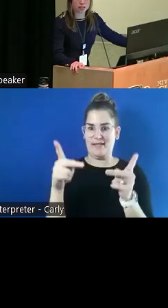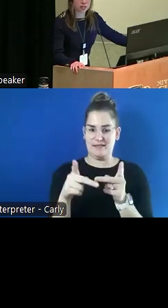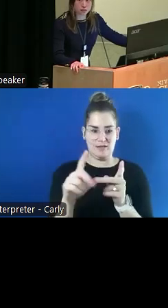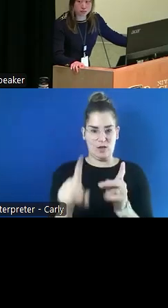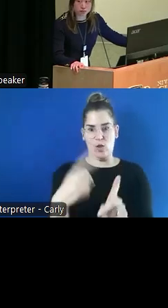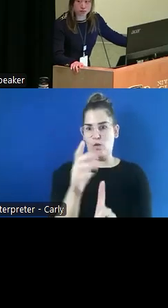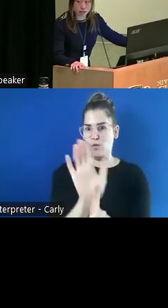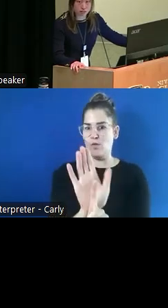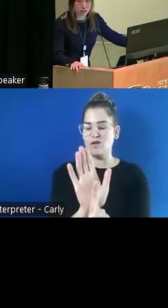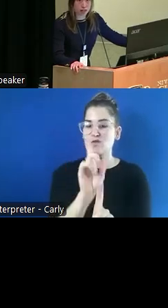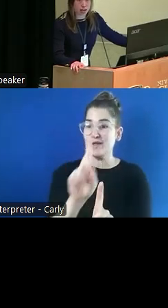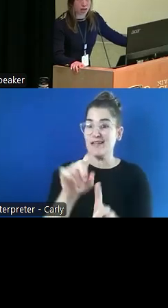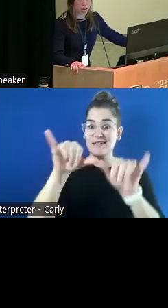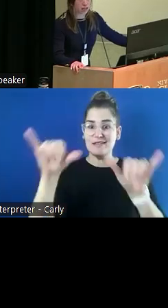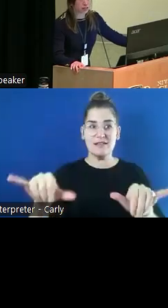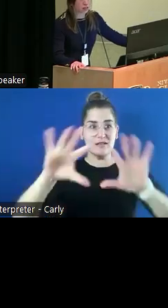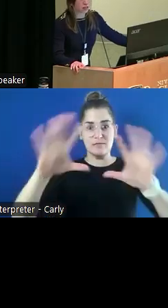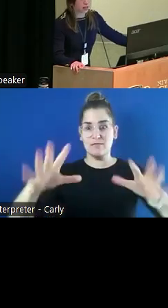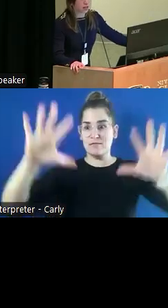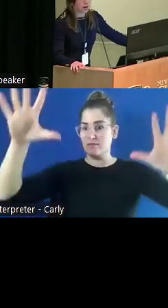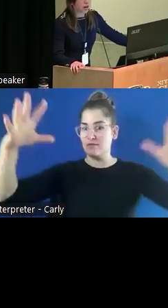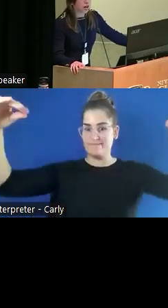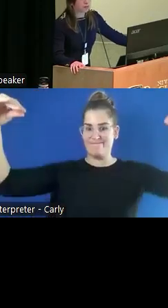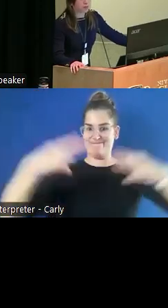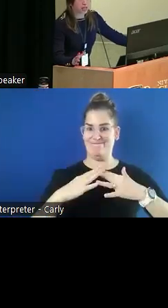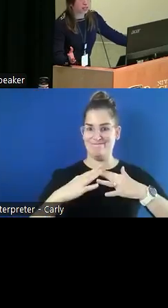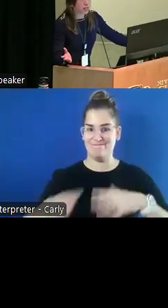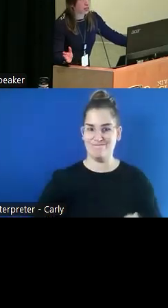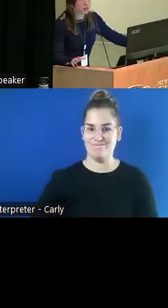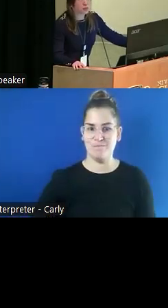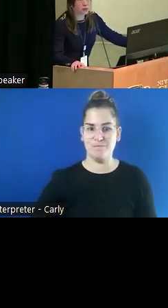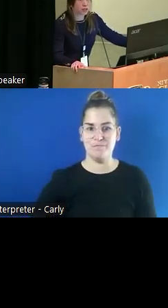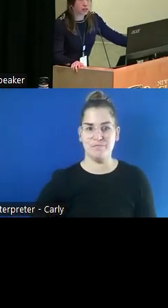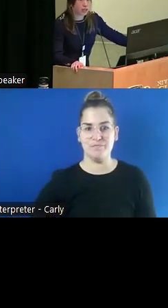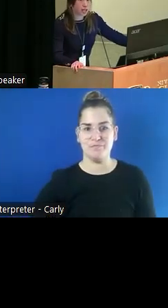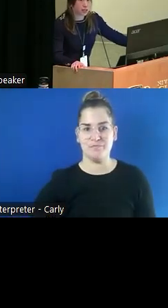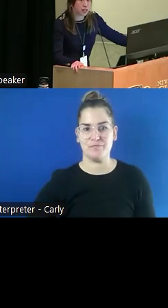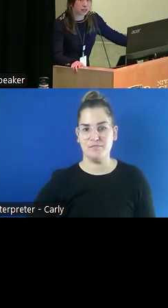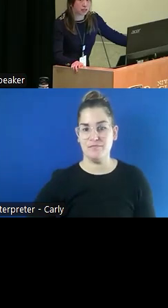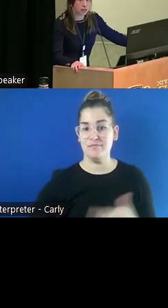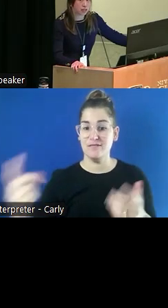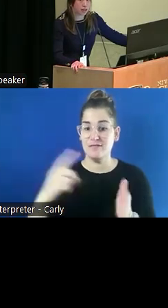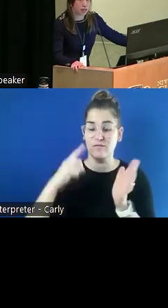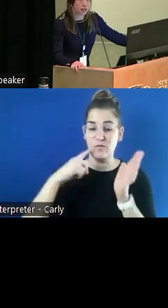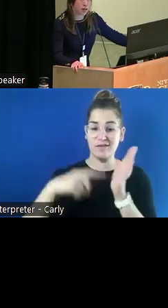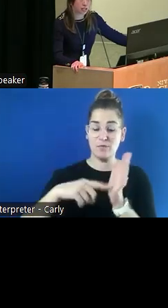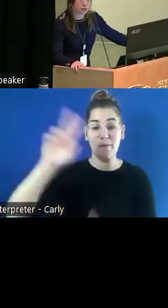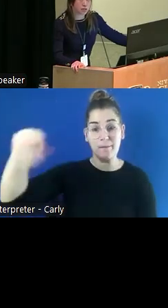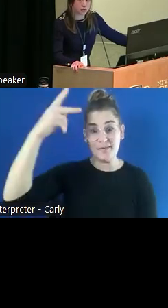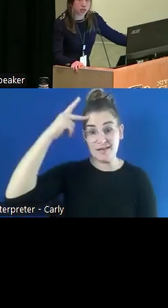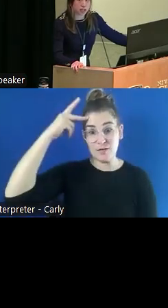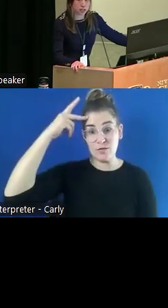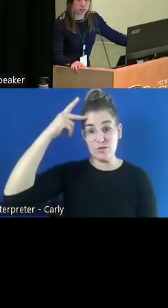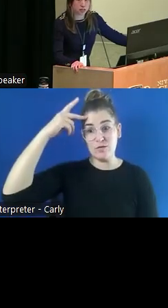within systems of systems, and things like, the political climate can affect